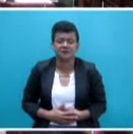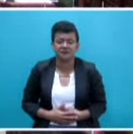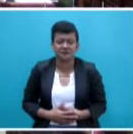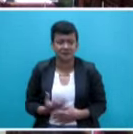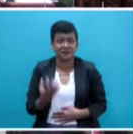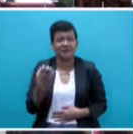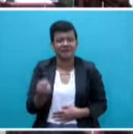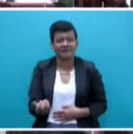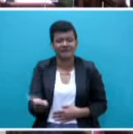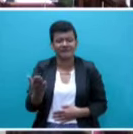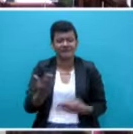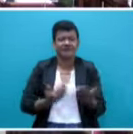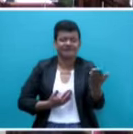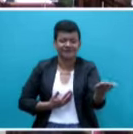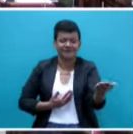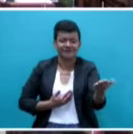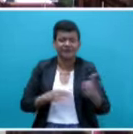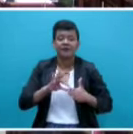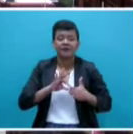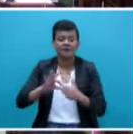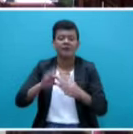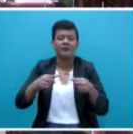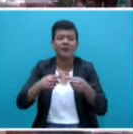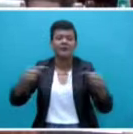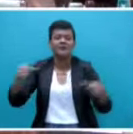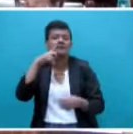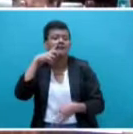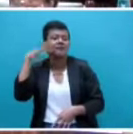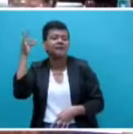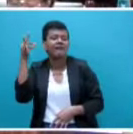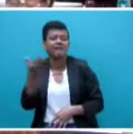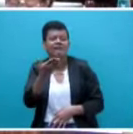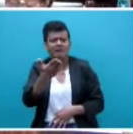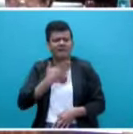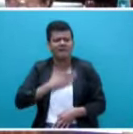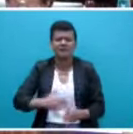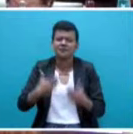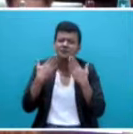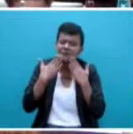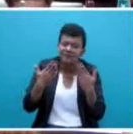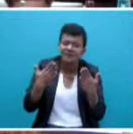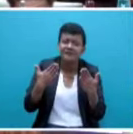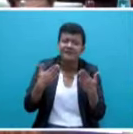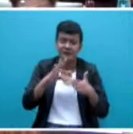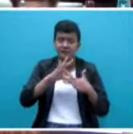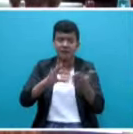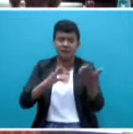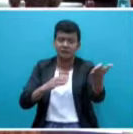sir. Mr. Speaker, I'd like to thank the Leader of Government Business in the